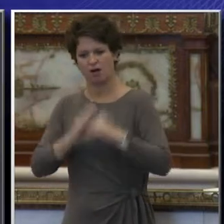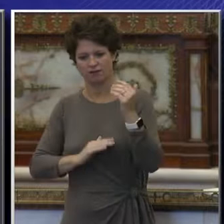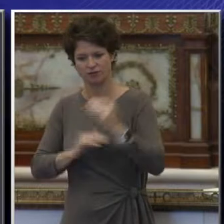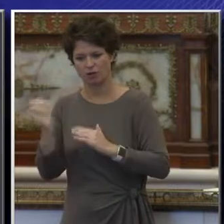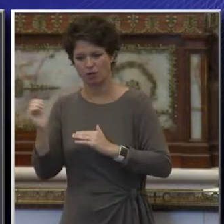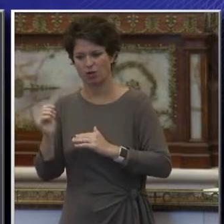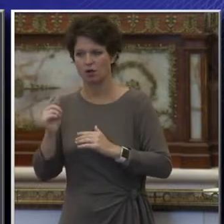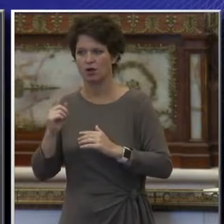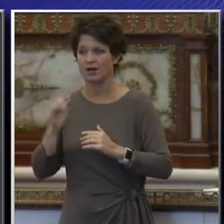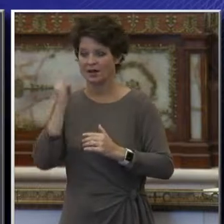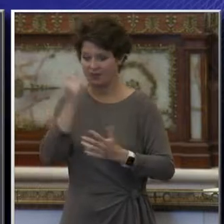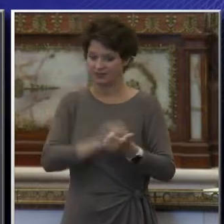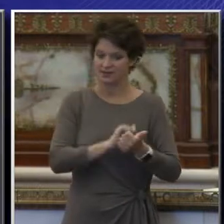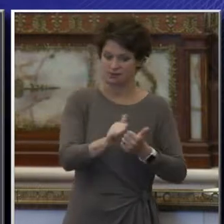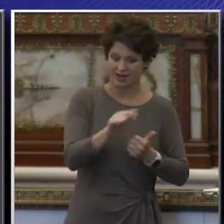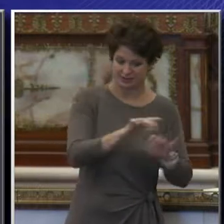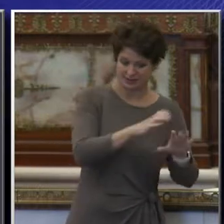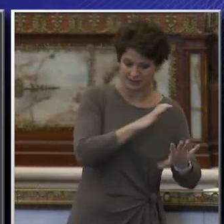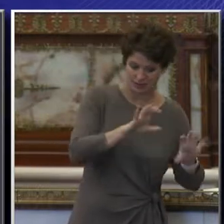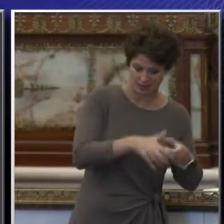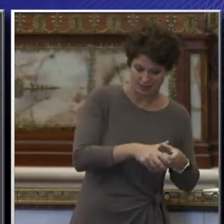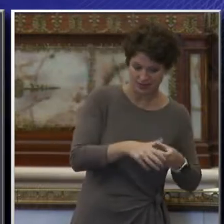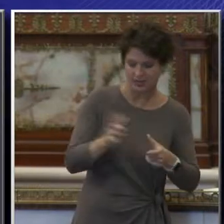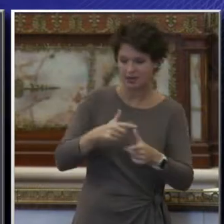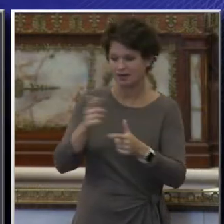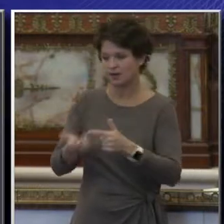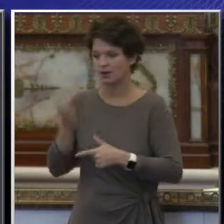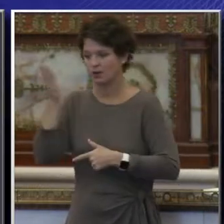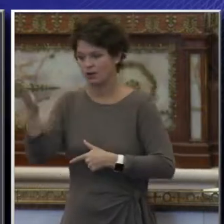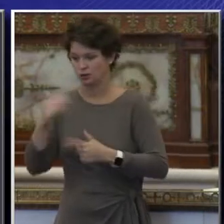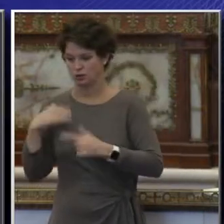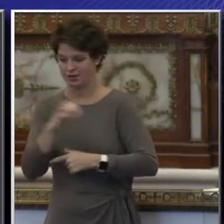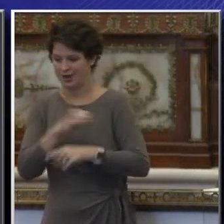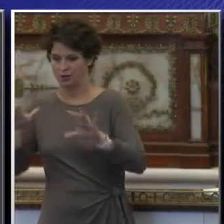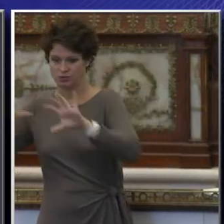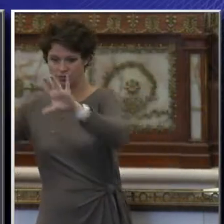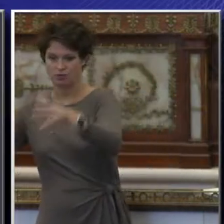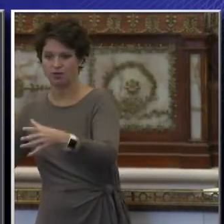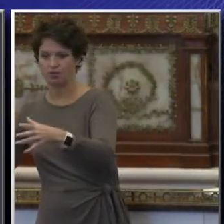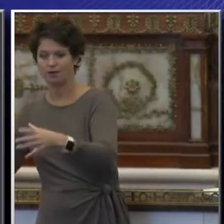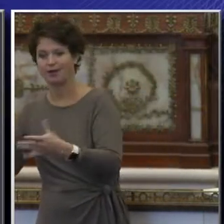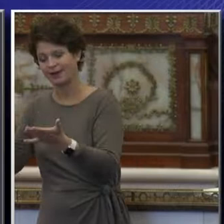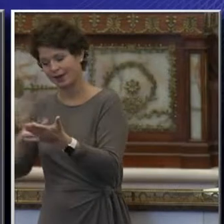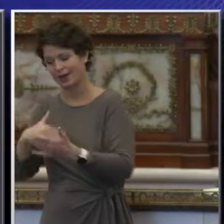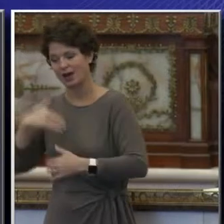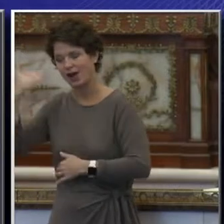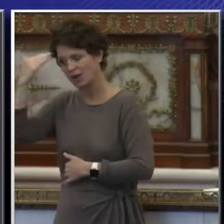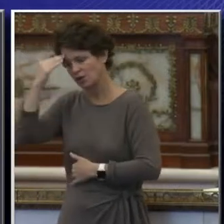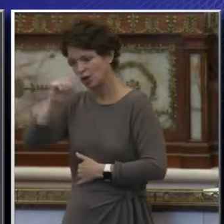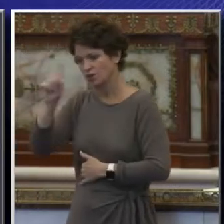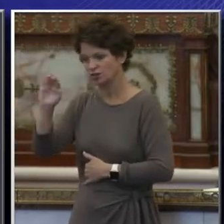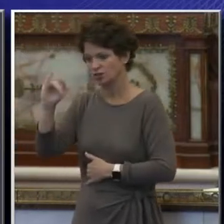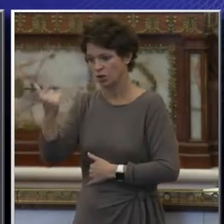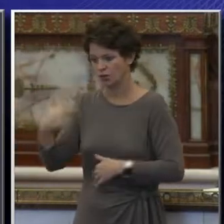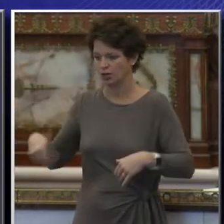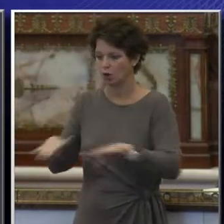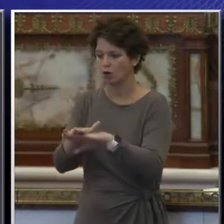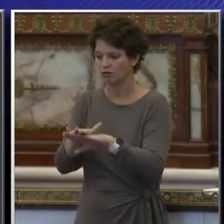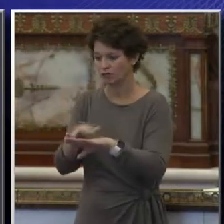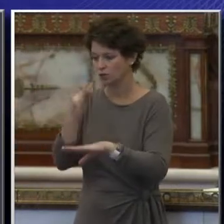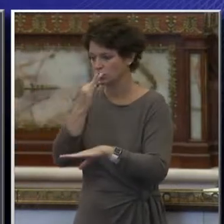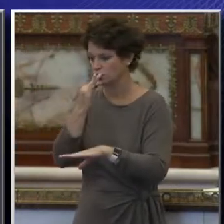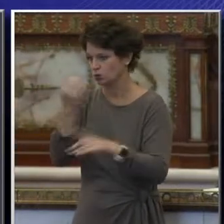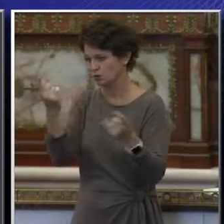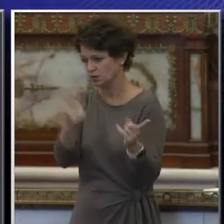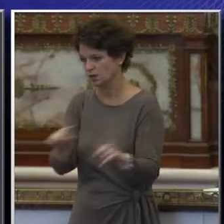this passes this committee and then ultimately the council, again, I know that the zoning and the overlay is coming.